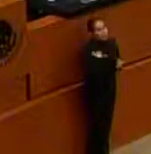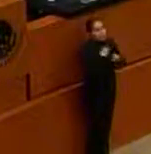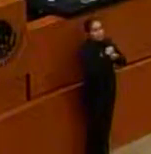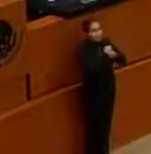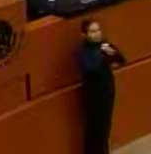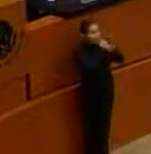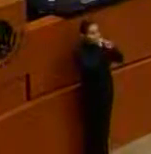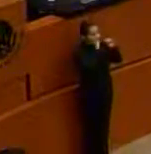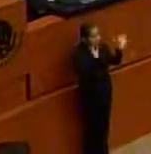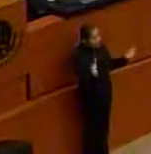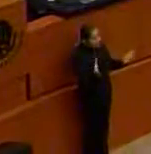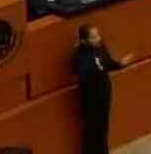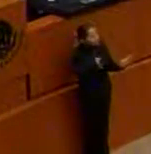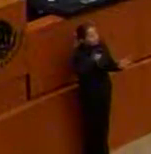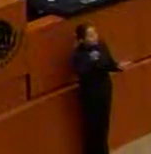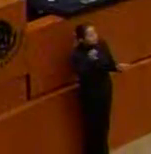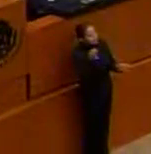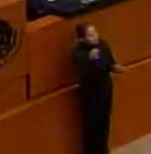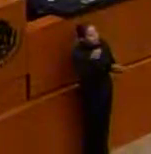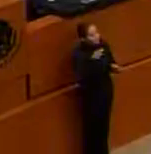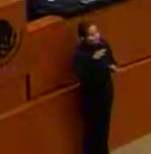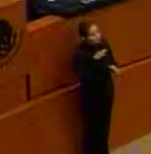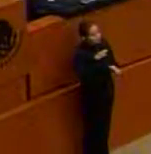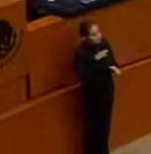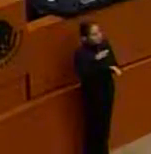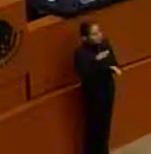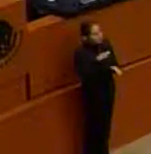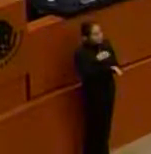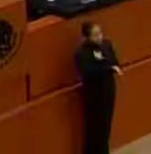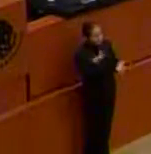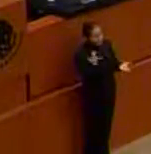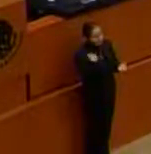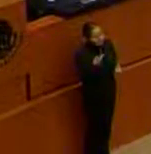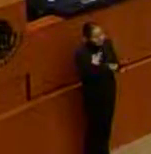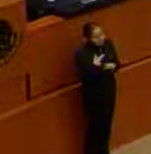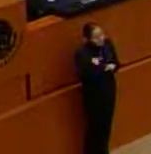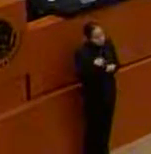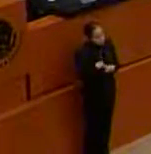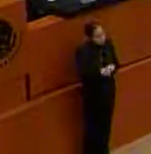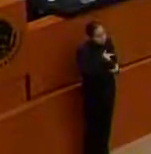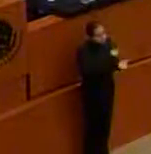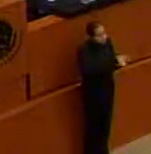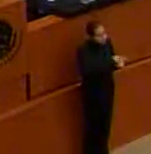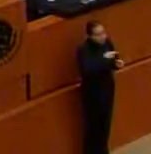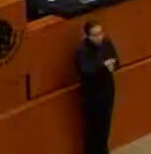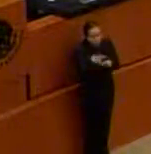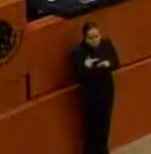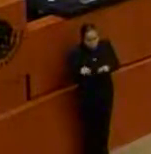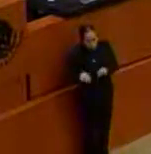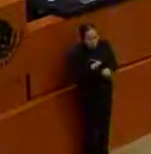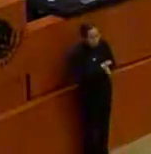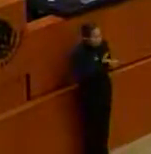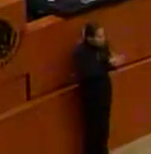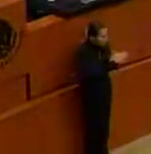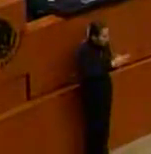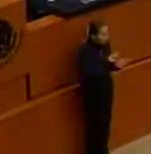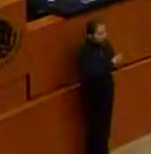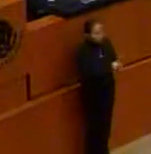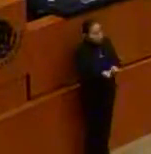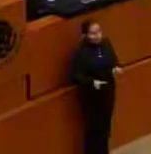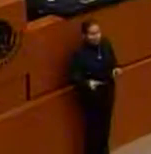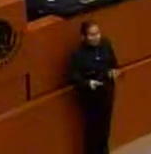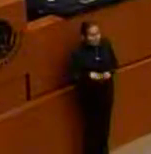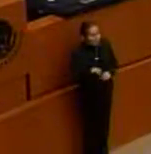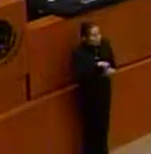clarity on the level of what belongs to the people, what belongs to the legislative, what belongs in the constitution, and what belongs to the government